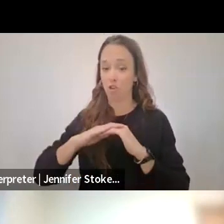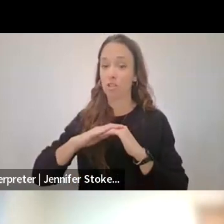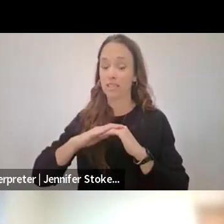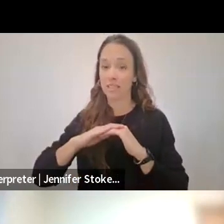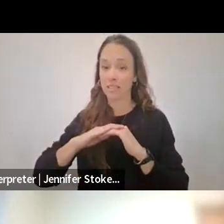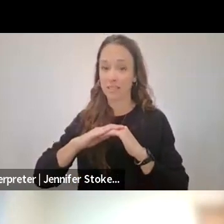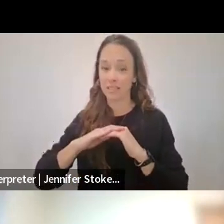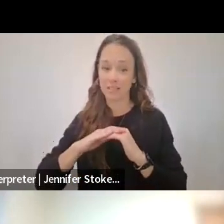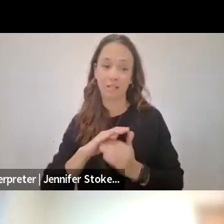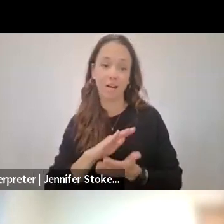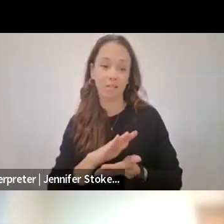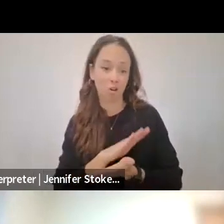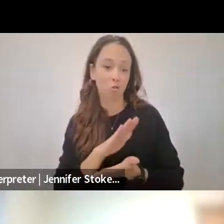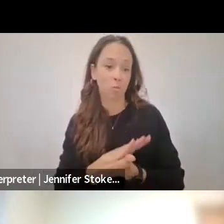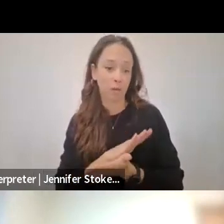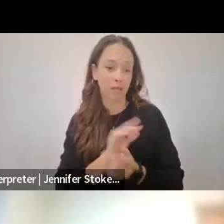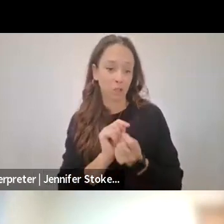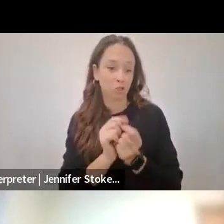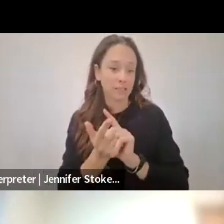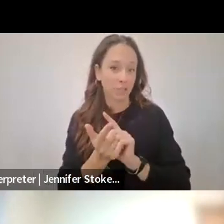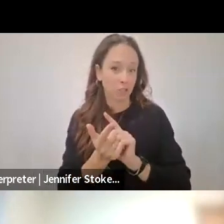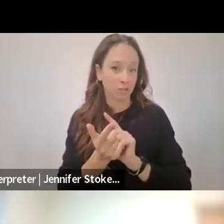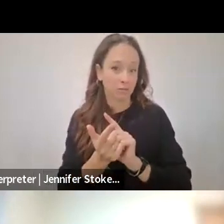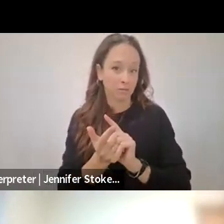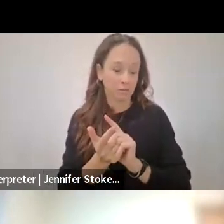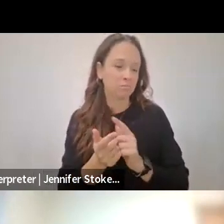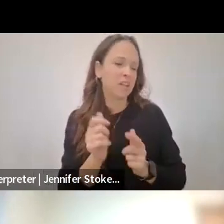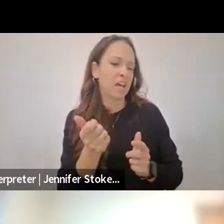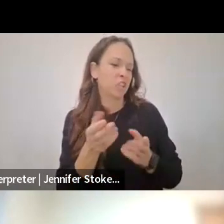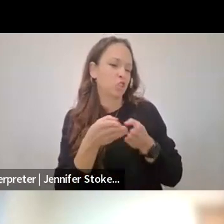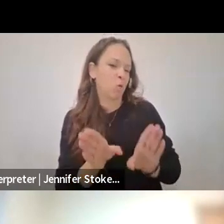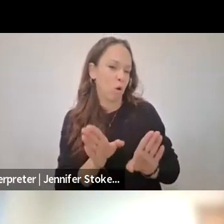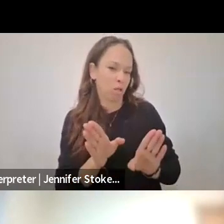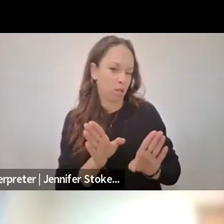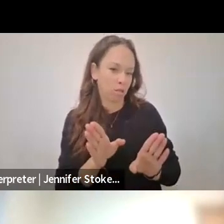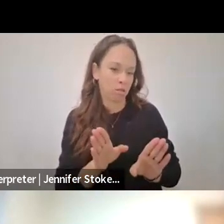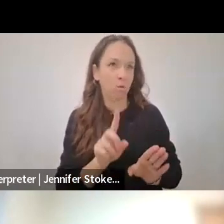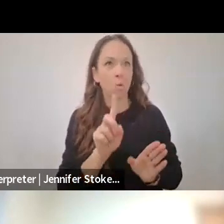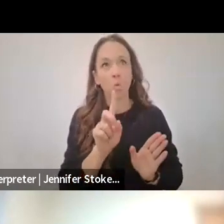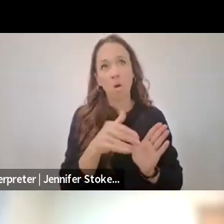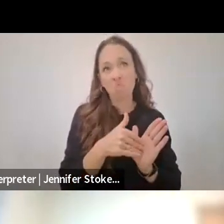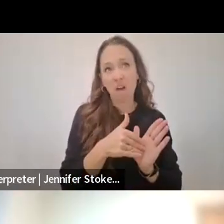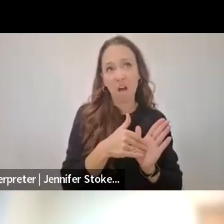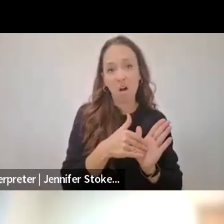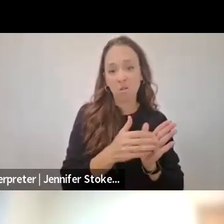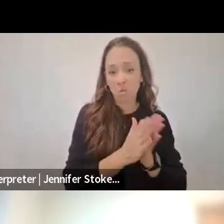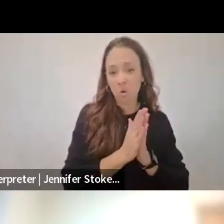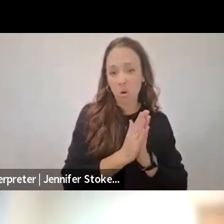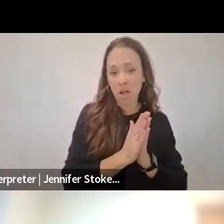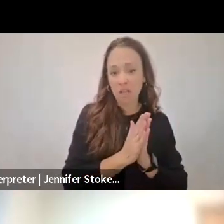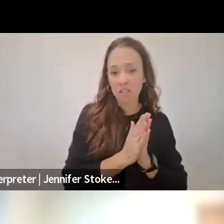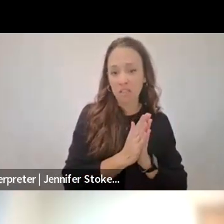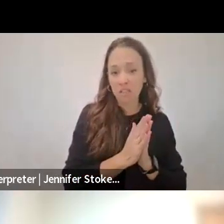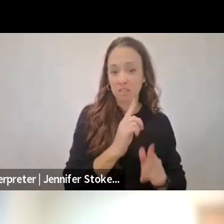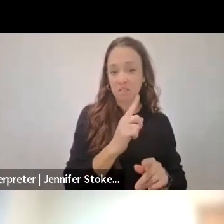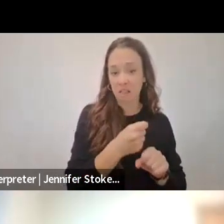on document translations and in general in translations. We went from like 1,000 requests, which was very little last year,